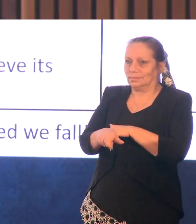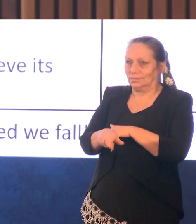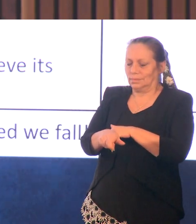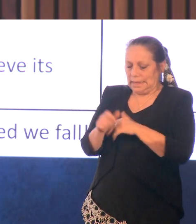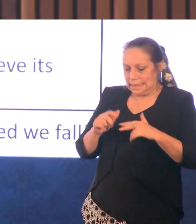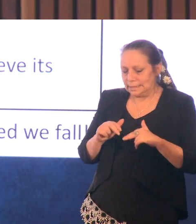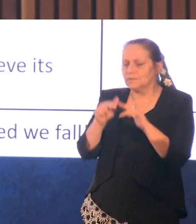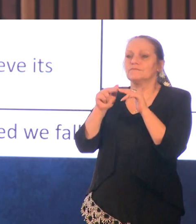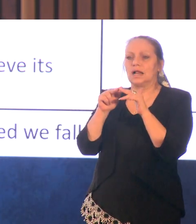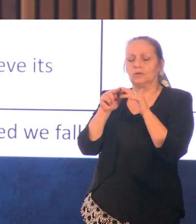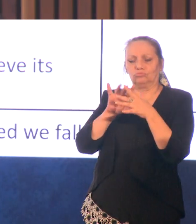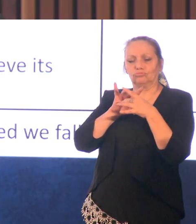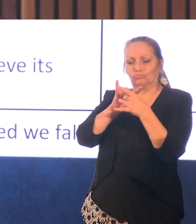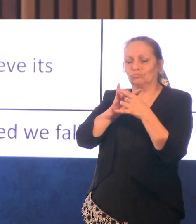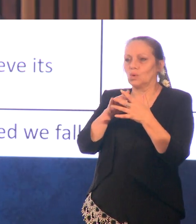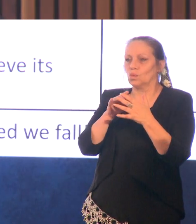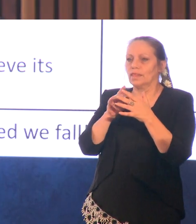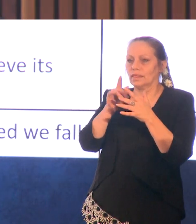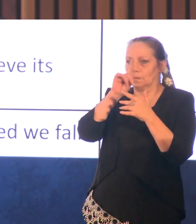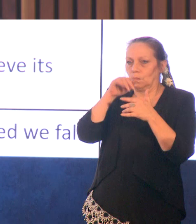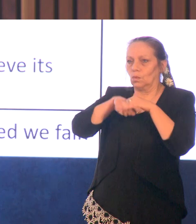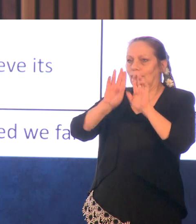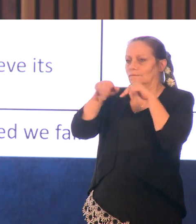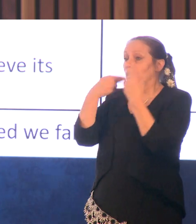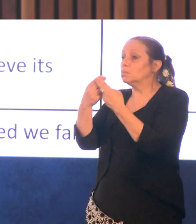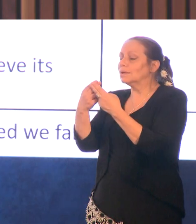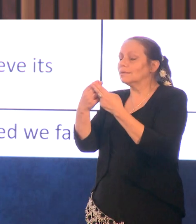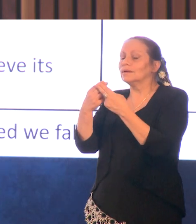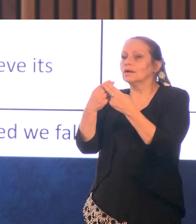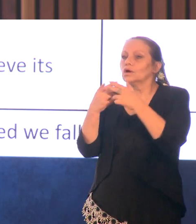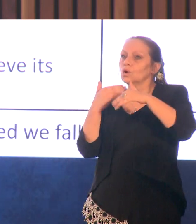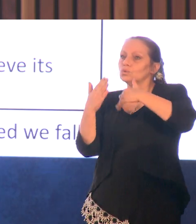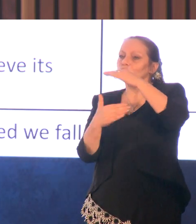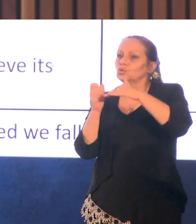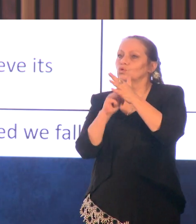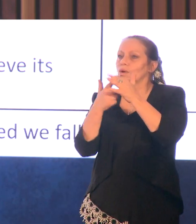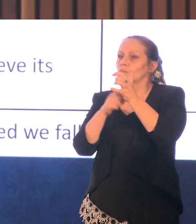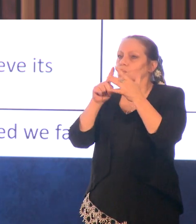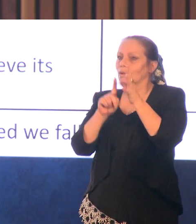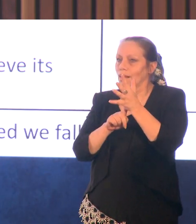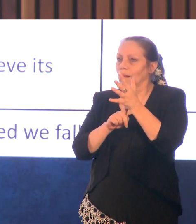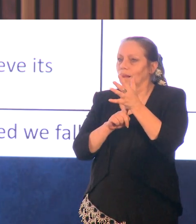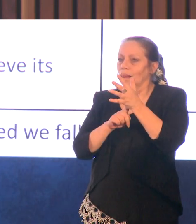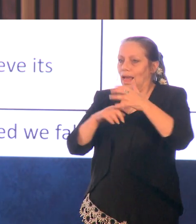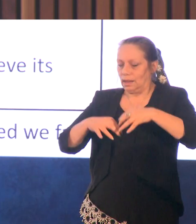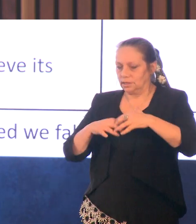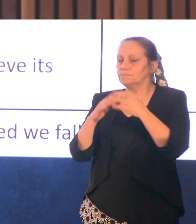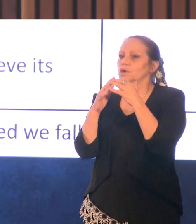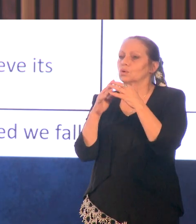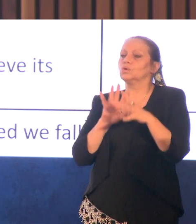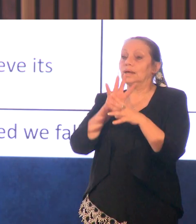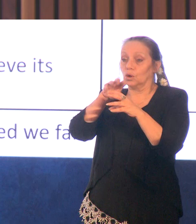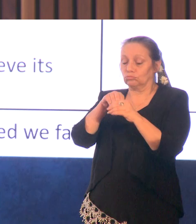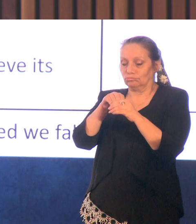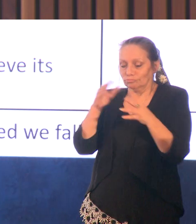to build relationships with participants and families, to build social capital and to build inclusion, to nurture